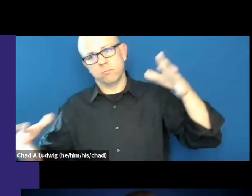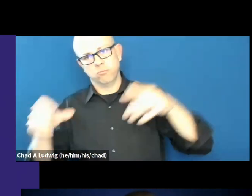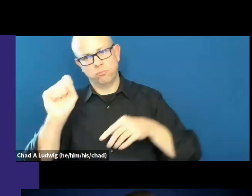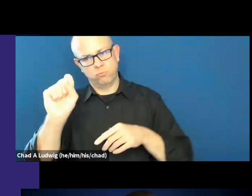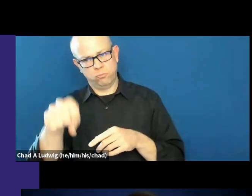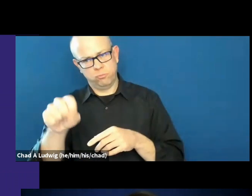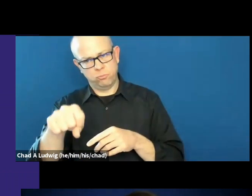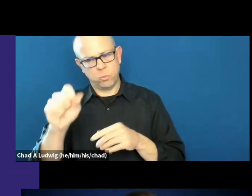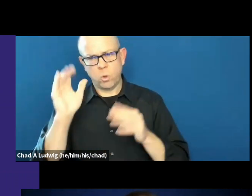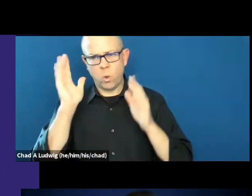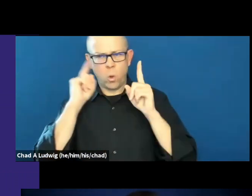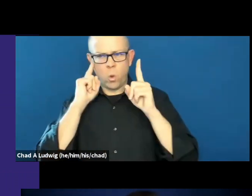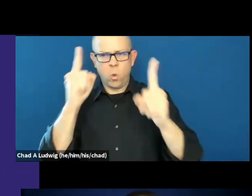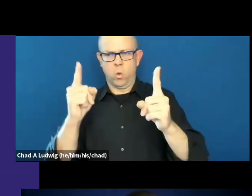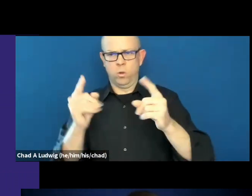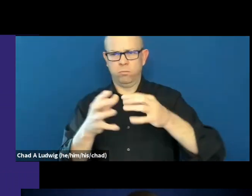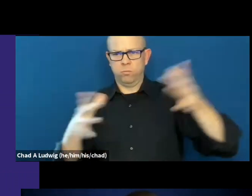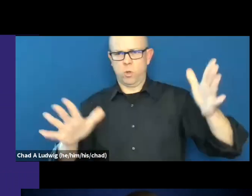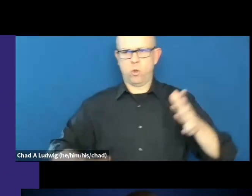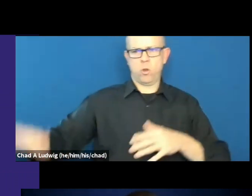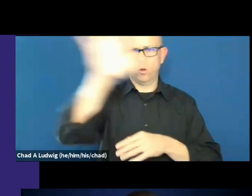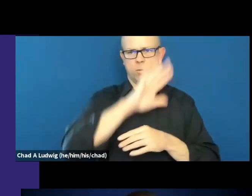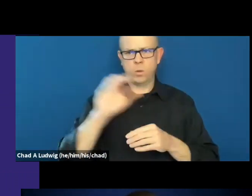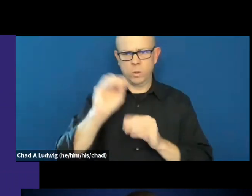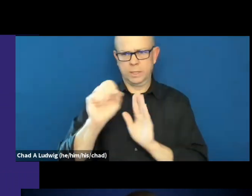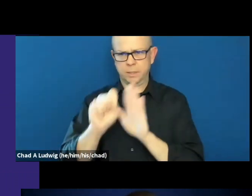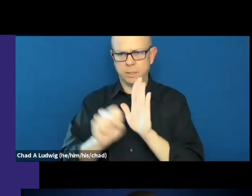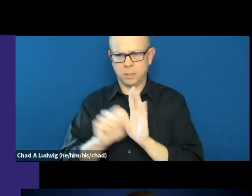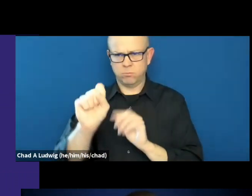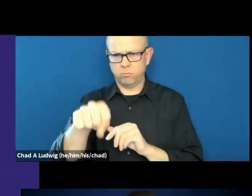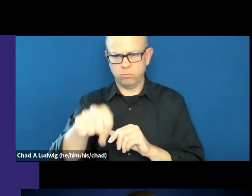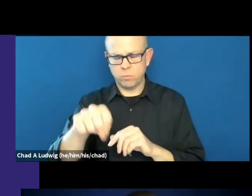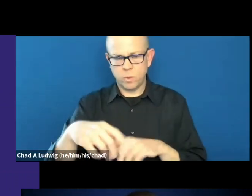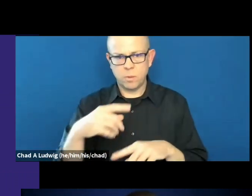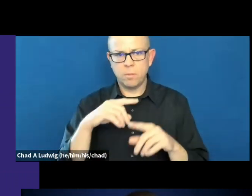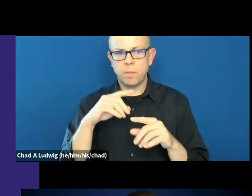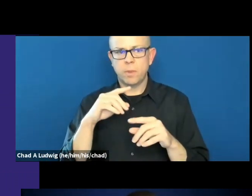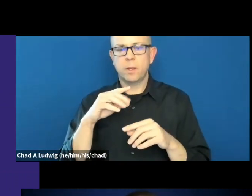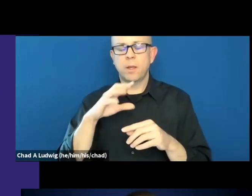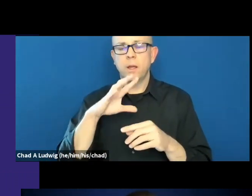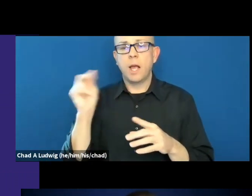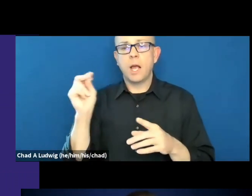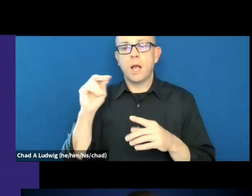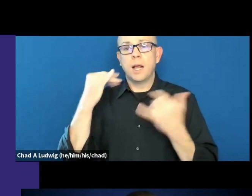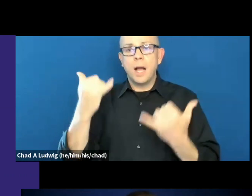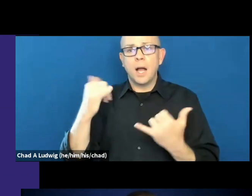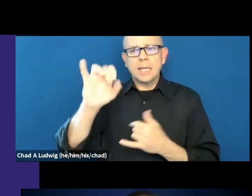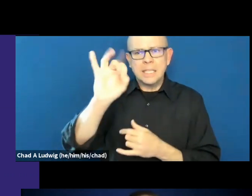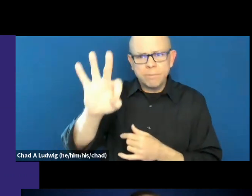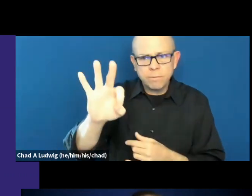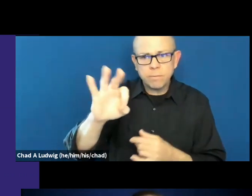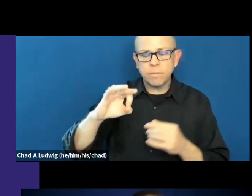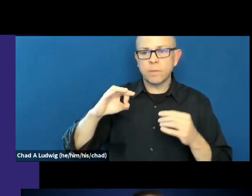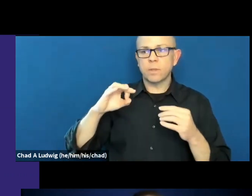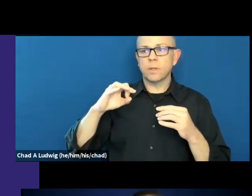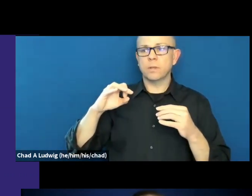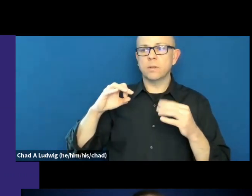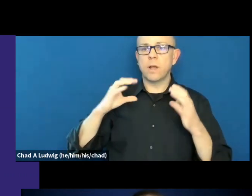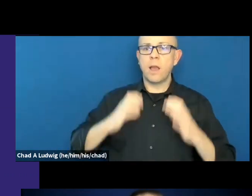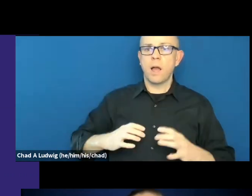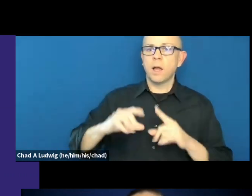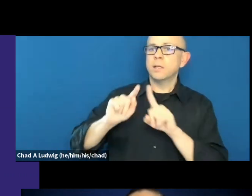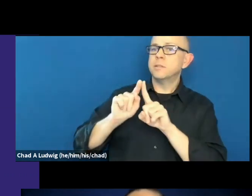add additional counties and expand our reach to different counties. So our goal is to serve the entire state of Oregon, but this is where we're starting for now.